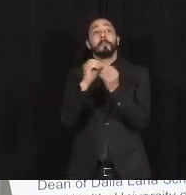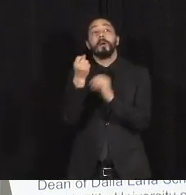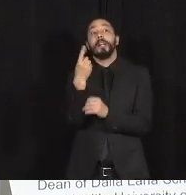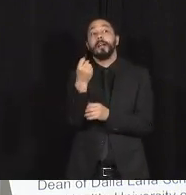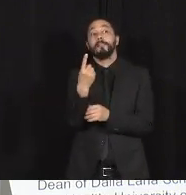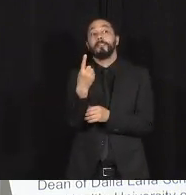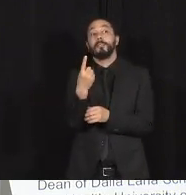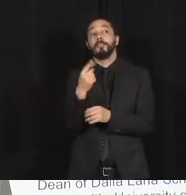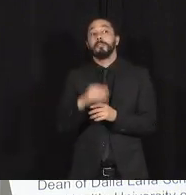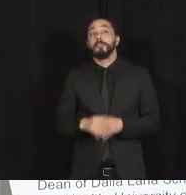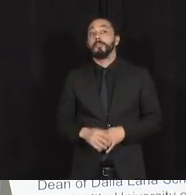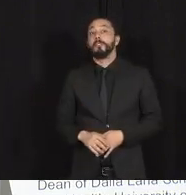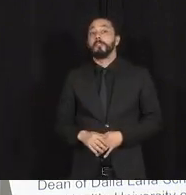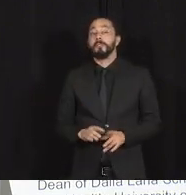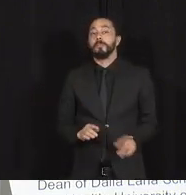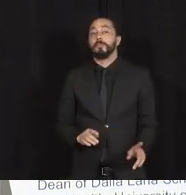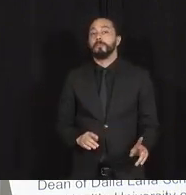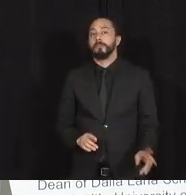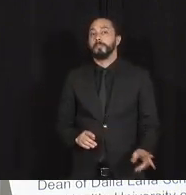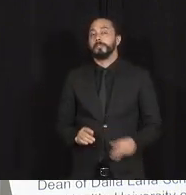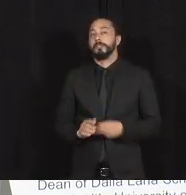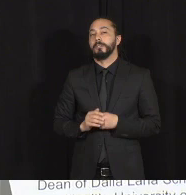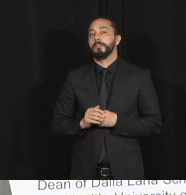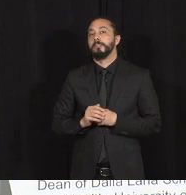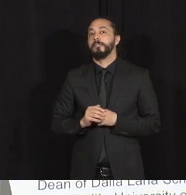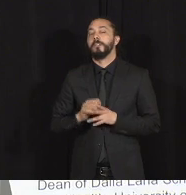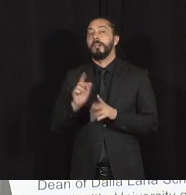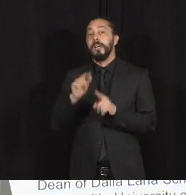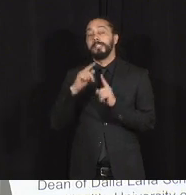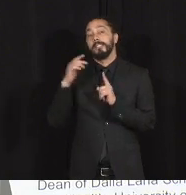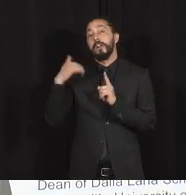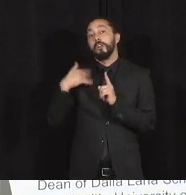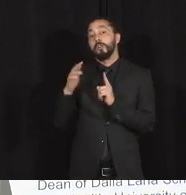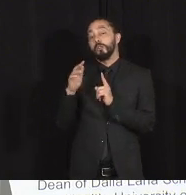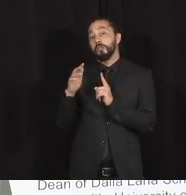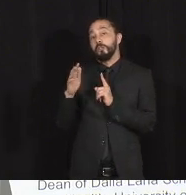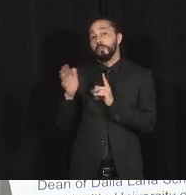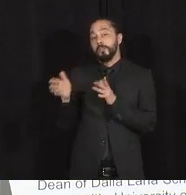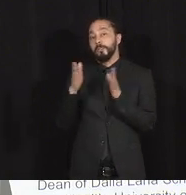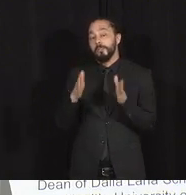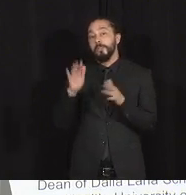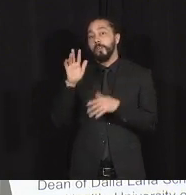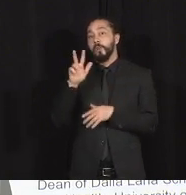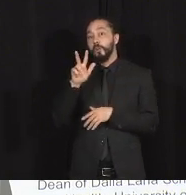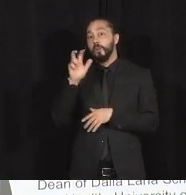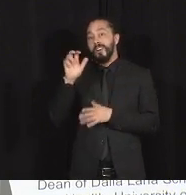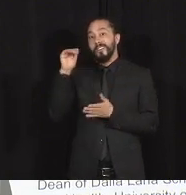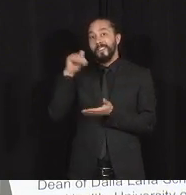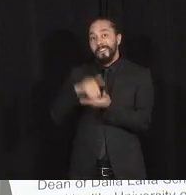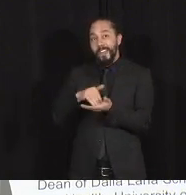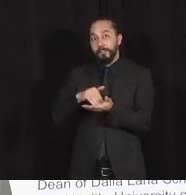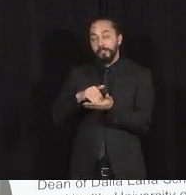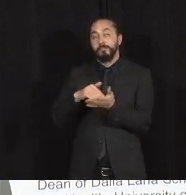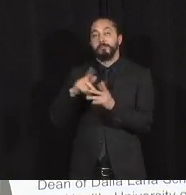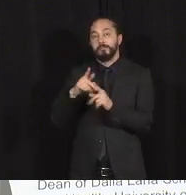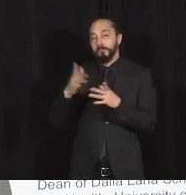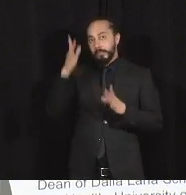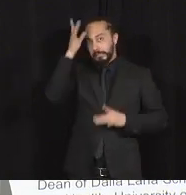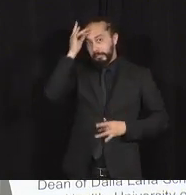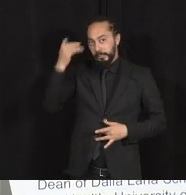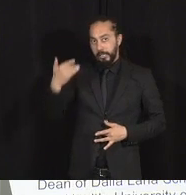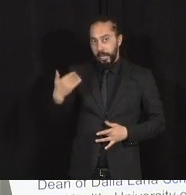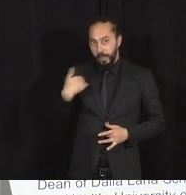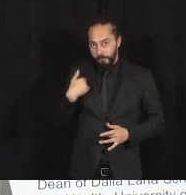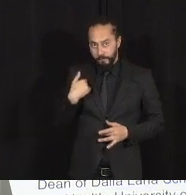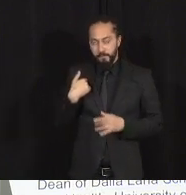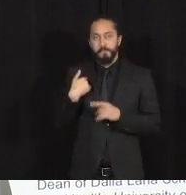The 300,000 cases with a lot of growth right there. The current intervention, what we mean there in the middle